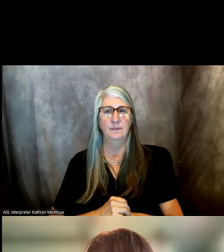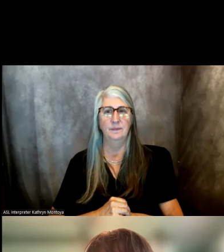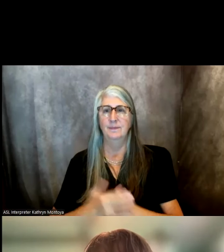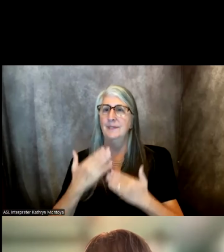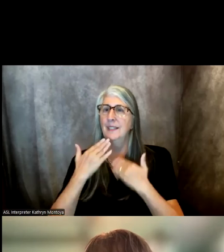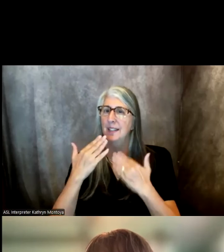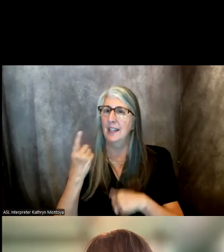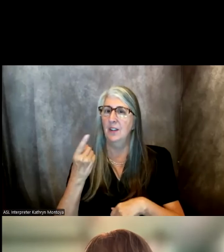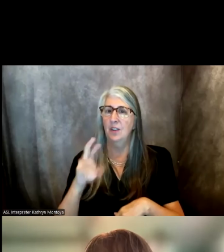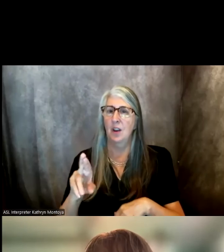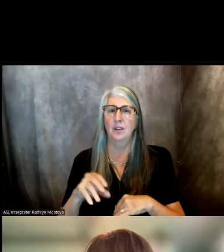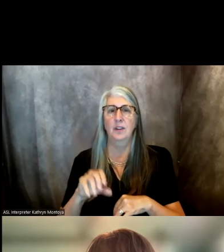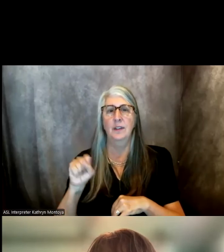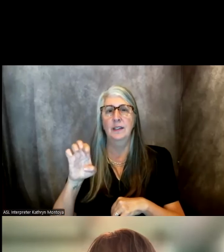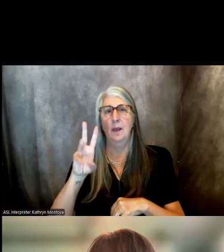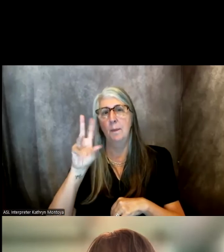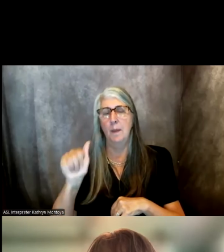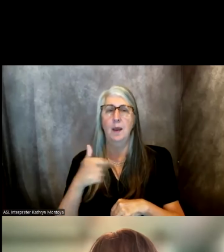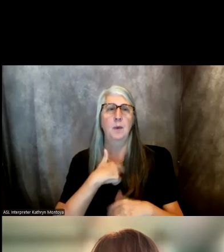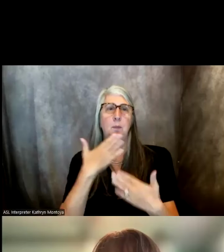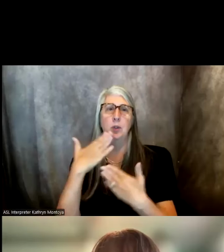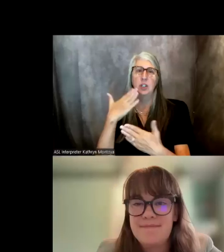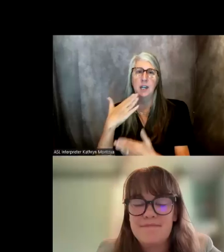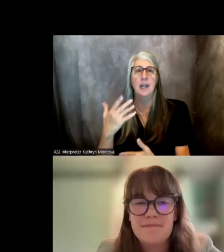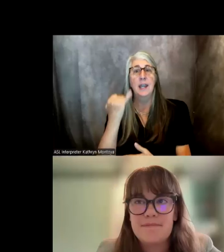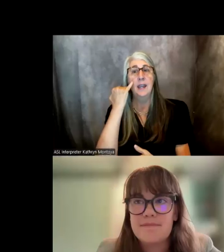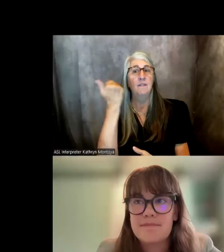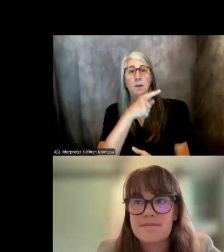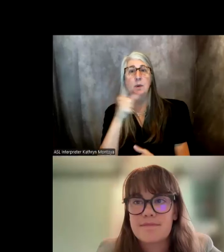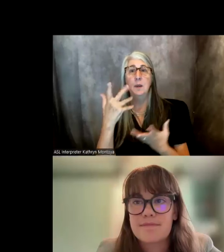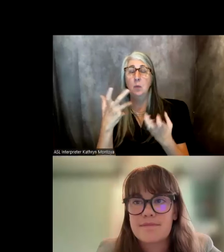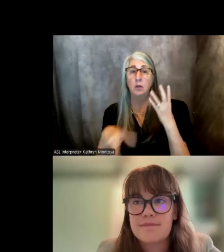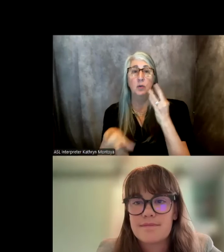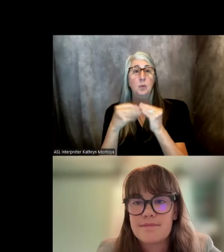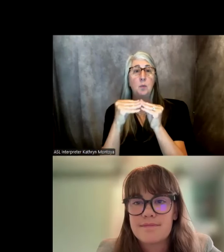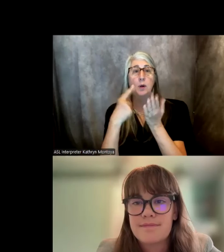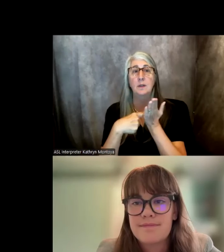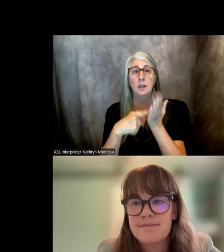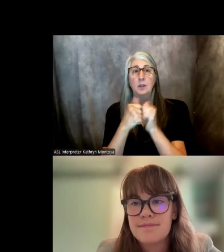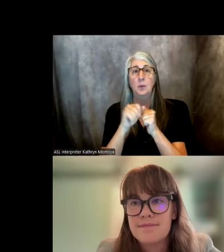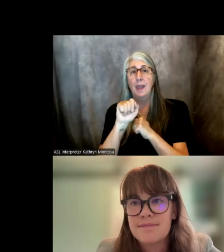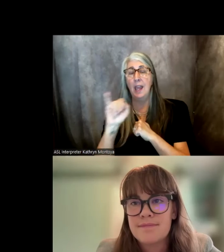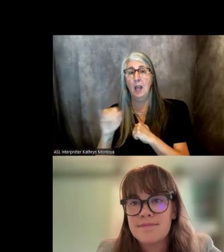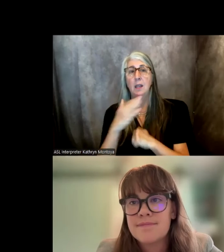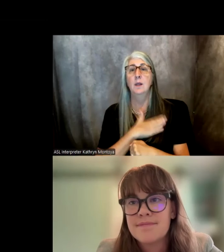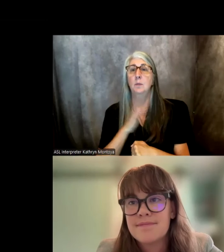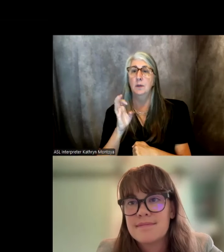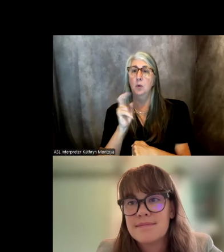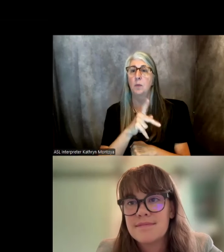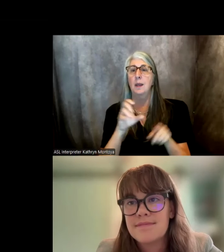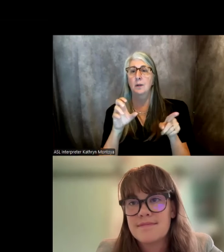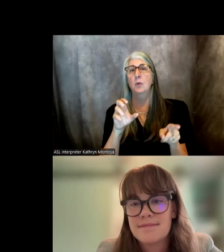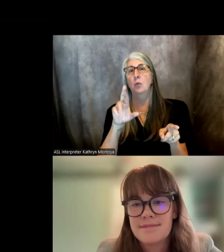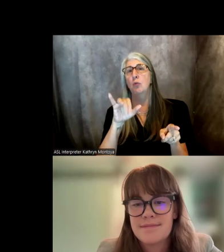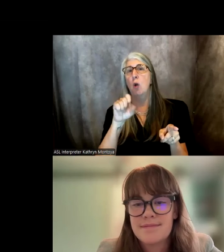Thank you, Dr. Soma. Appreciate that. And if anyone wants additional discussion around AI, make sure that you go back to the Crisis Jam